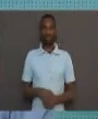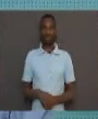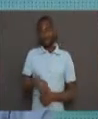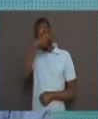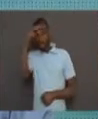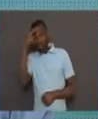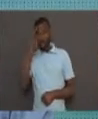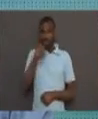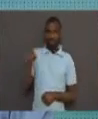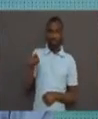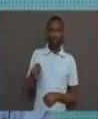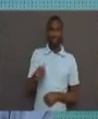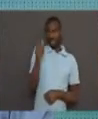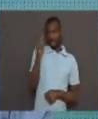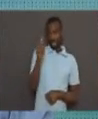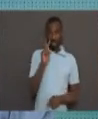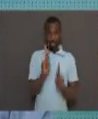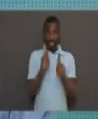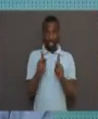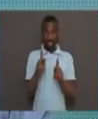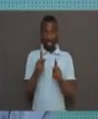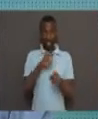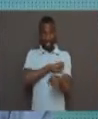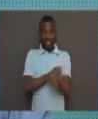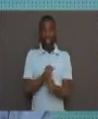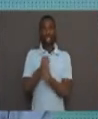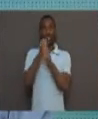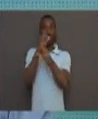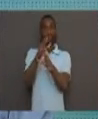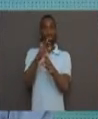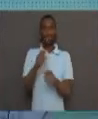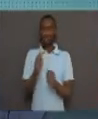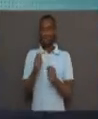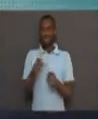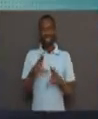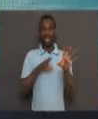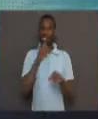not lose their kinetic energy as quickly.